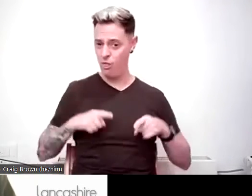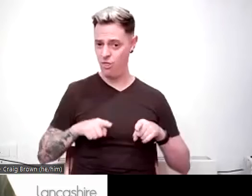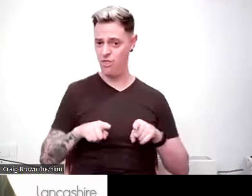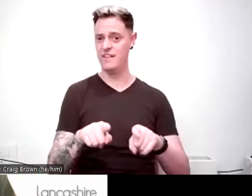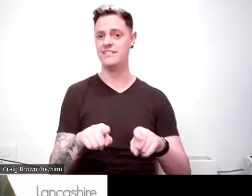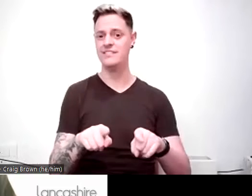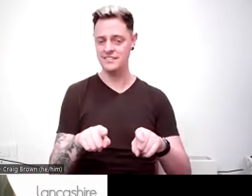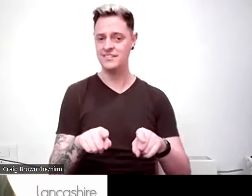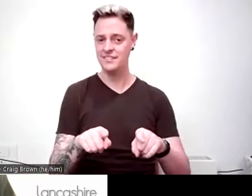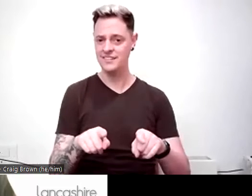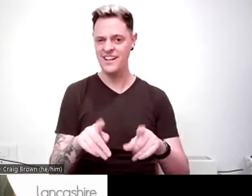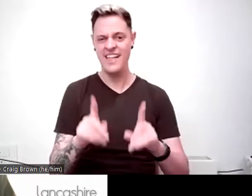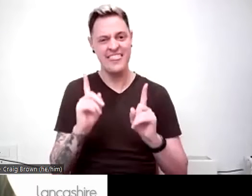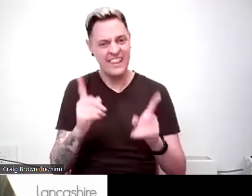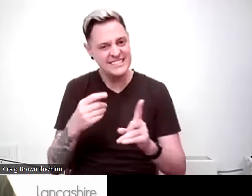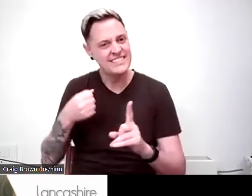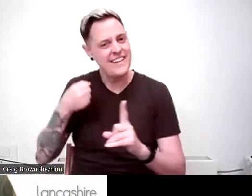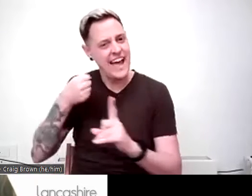we